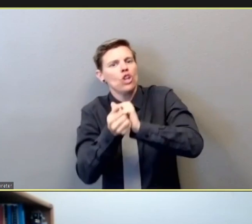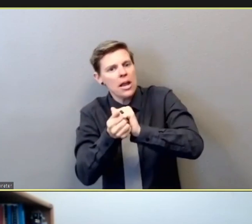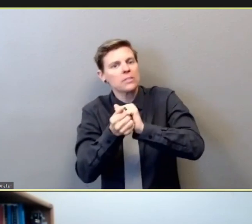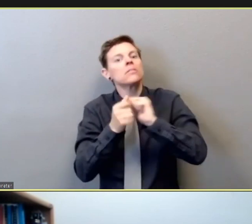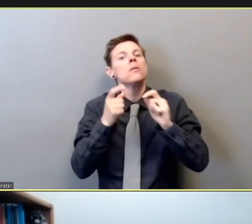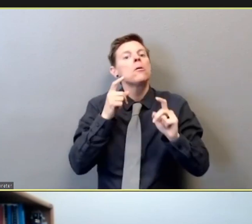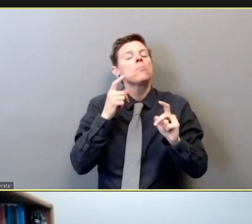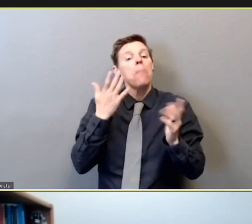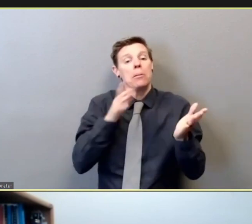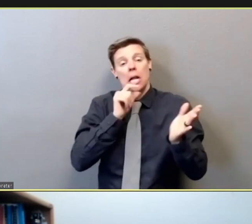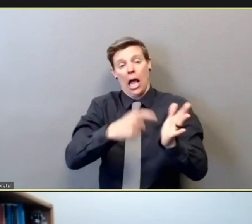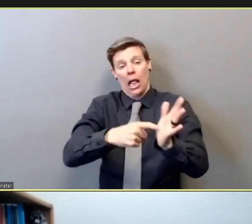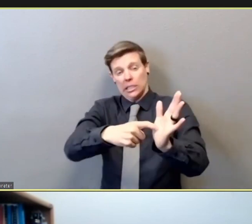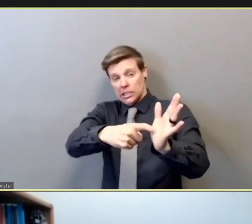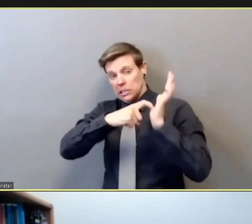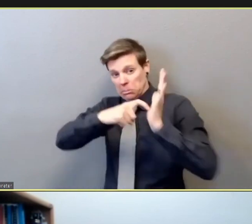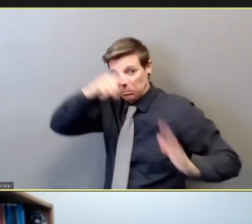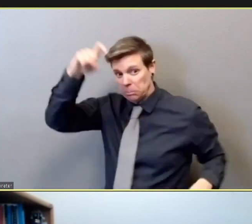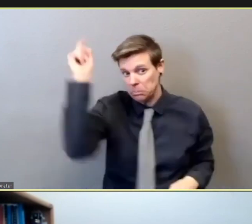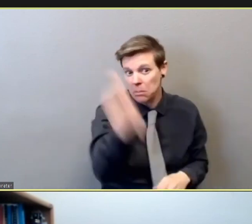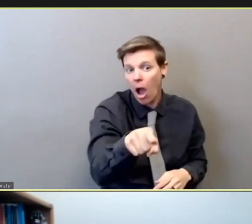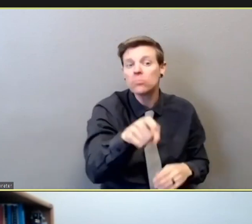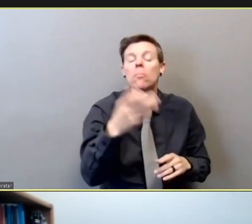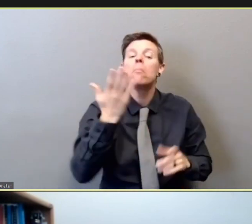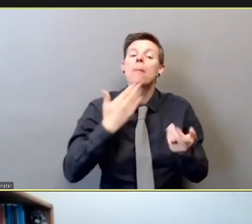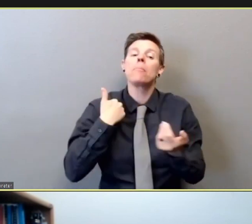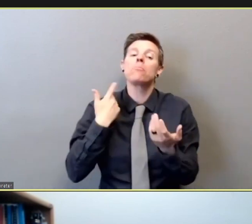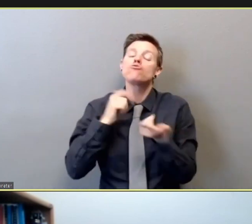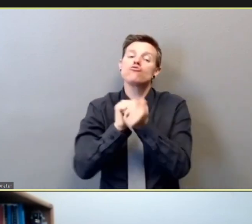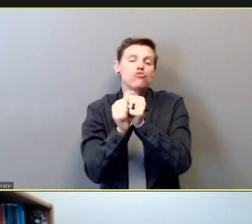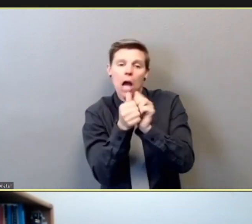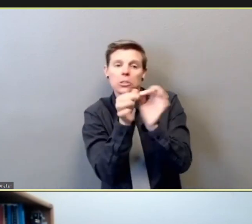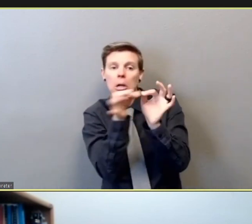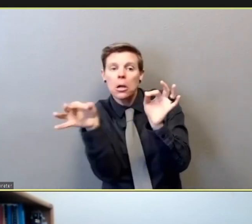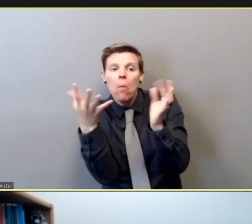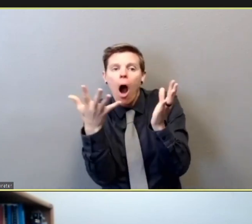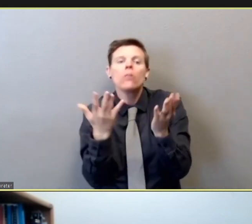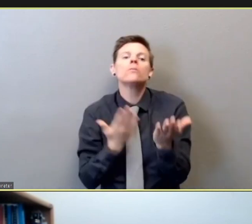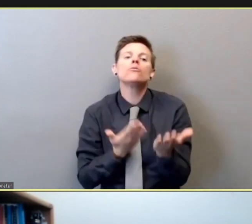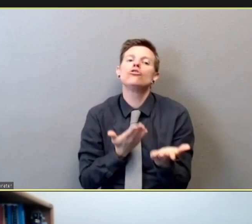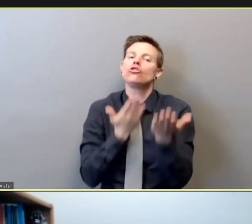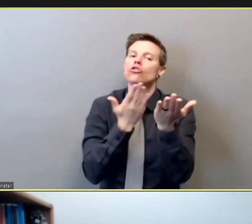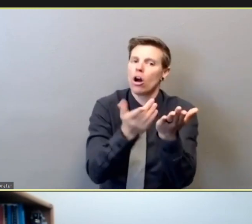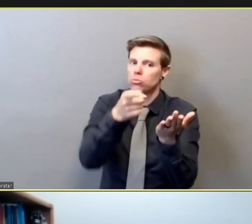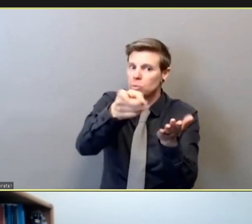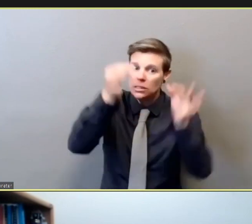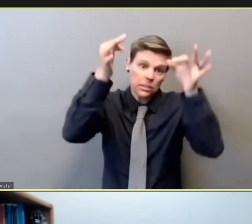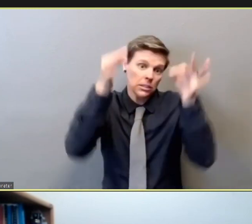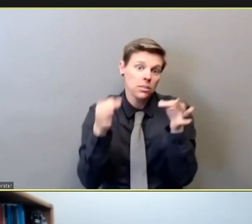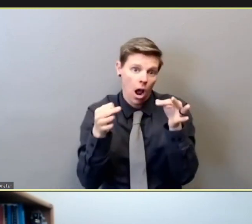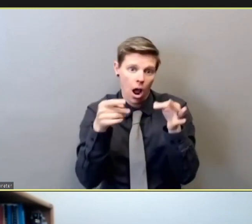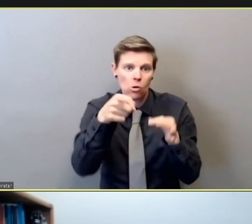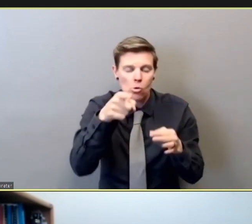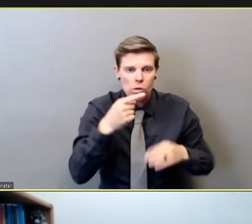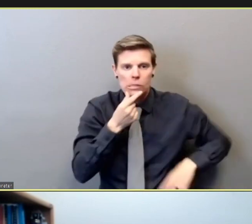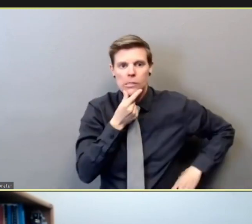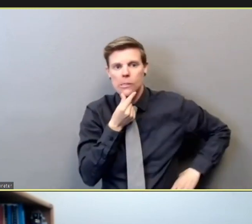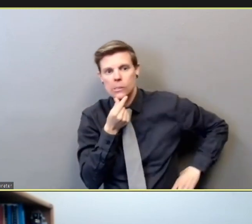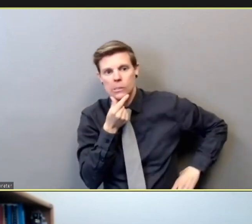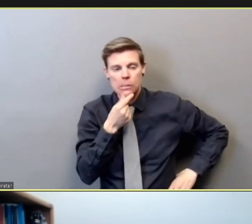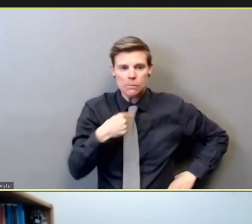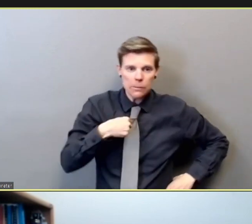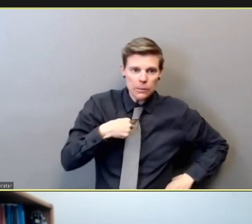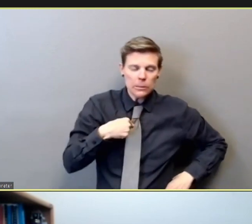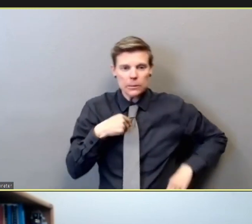that, we would ask people to monitor for any symptoms and seek out a test. We still